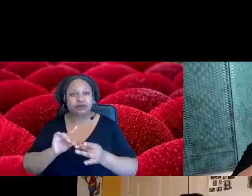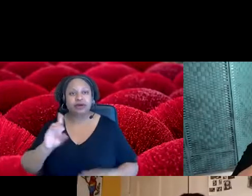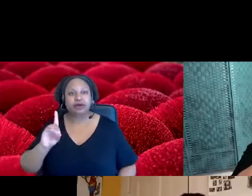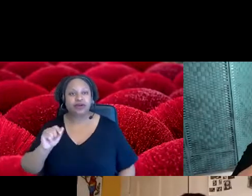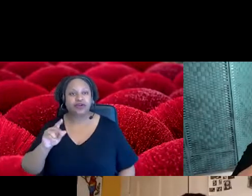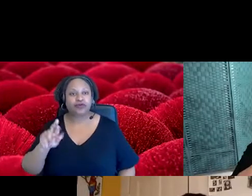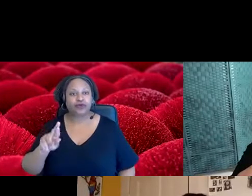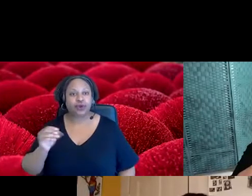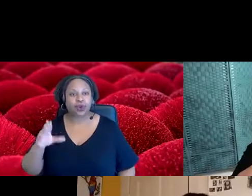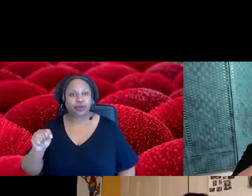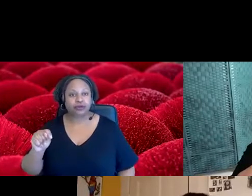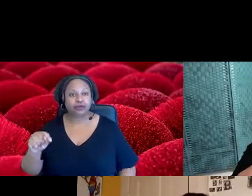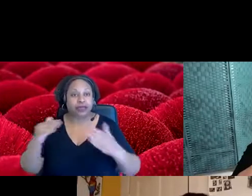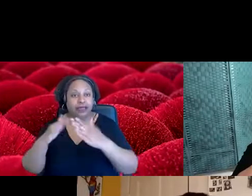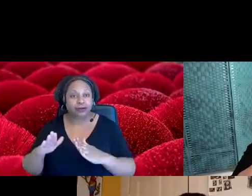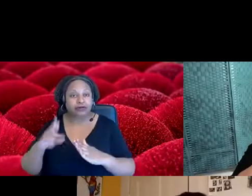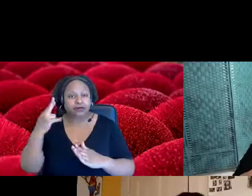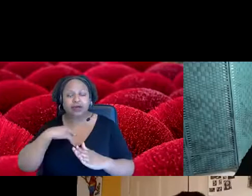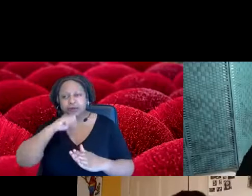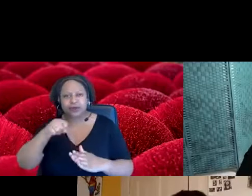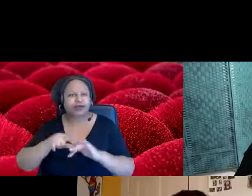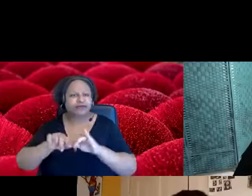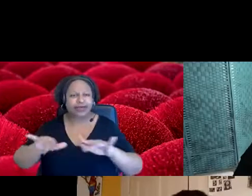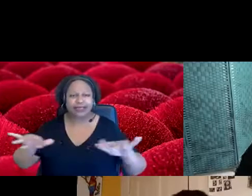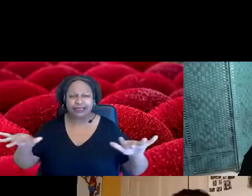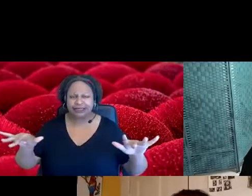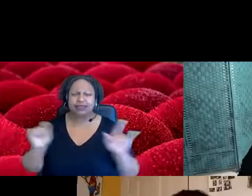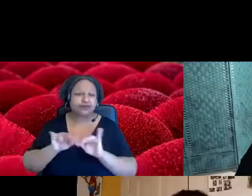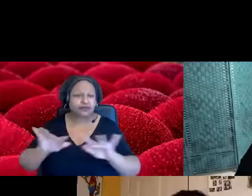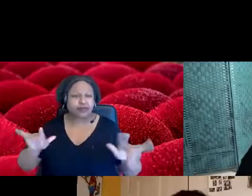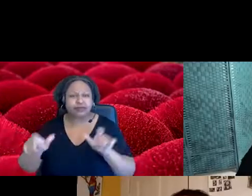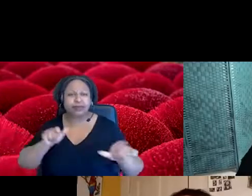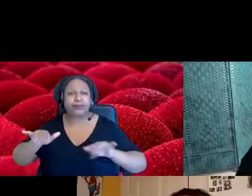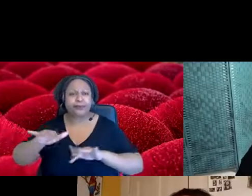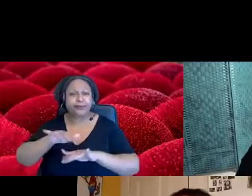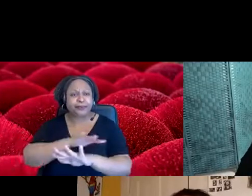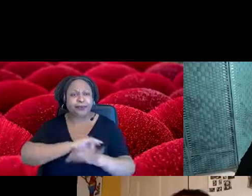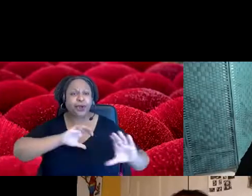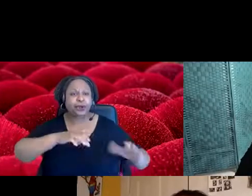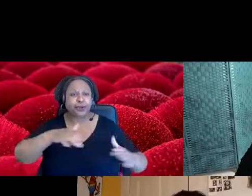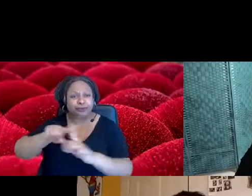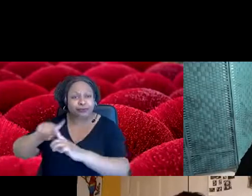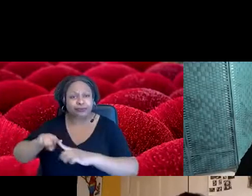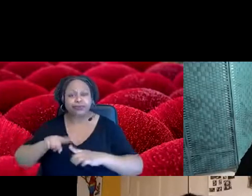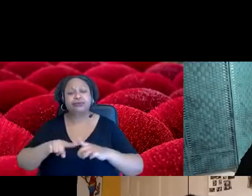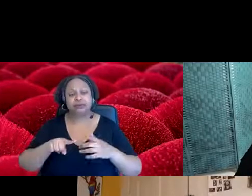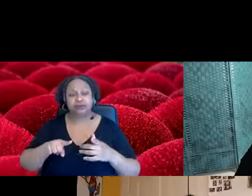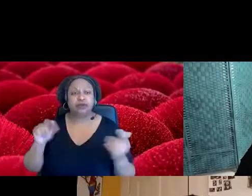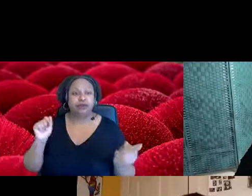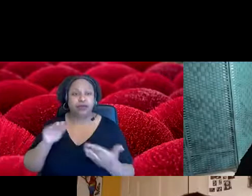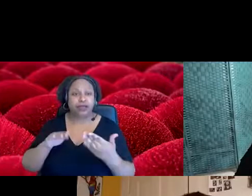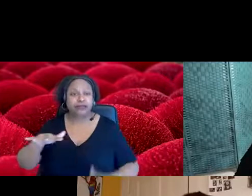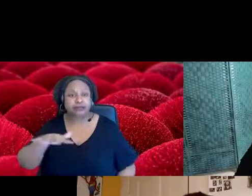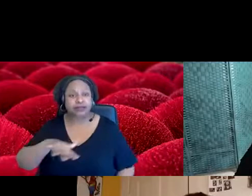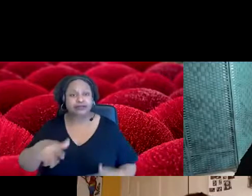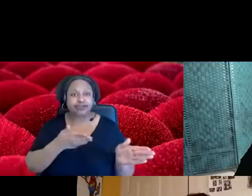was the variety of people and groups and the way that space